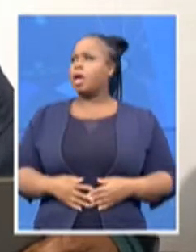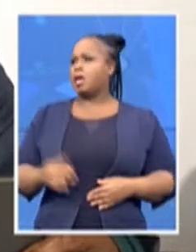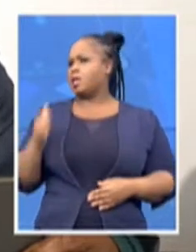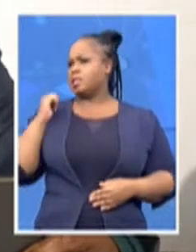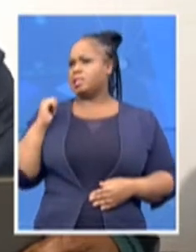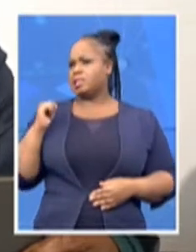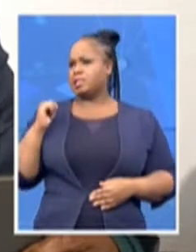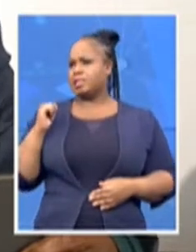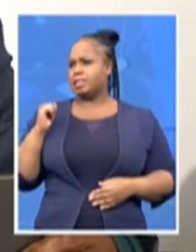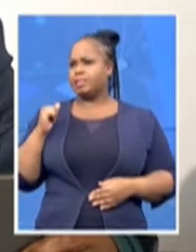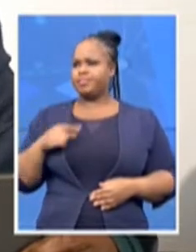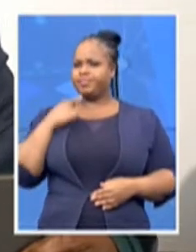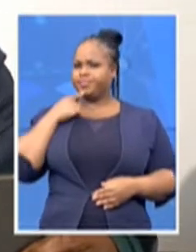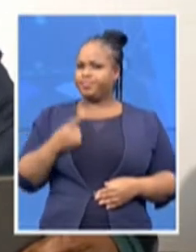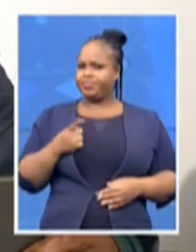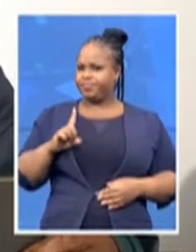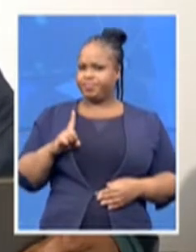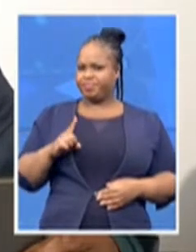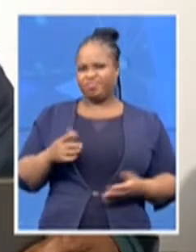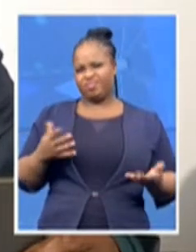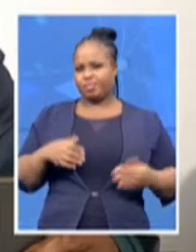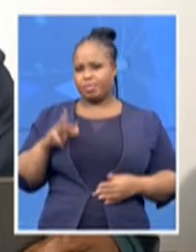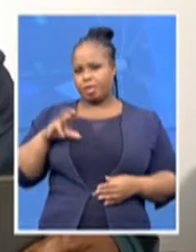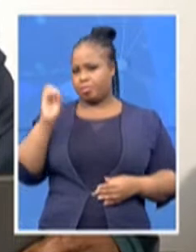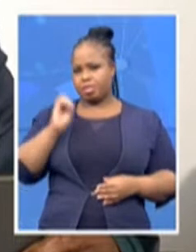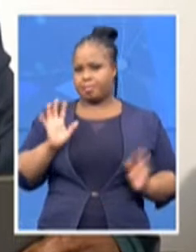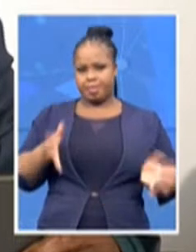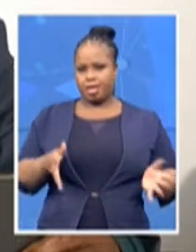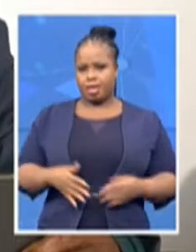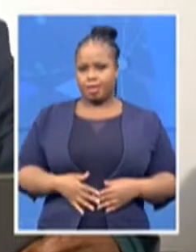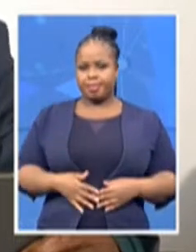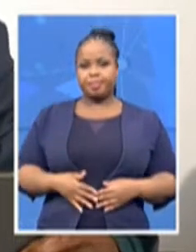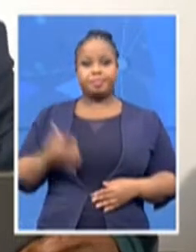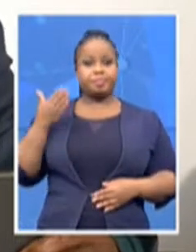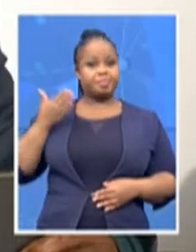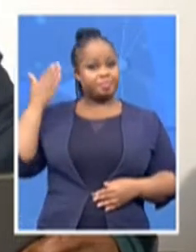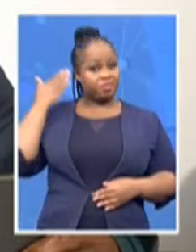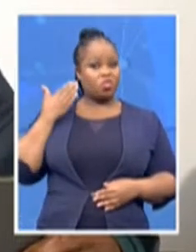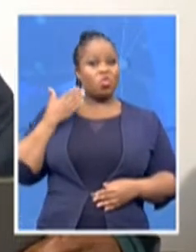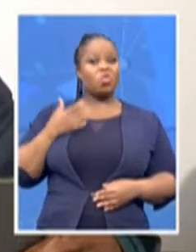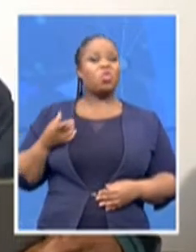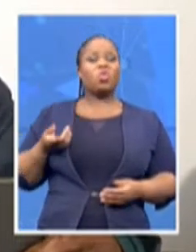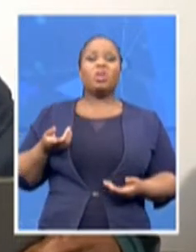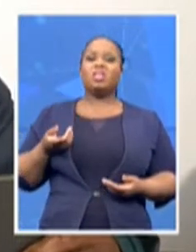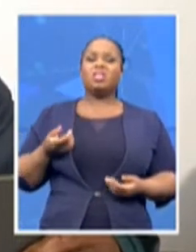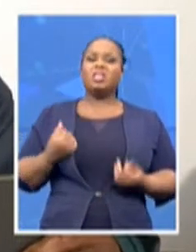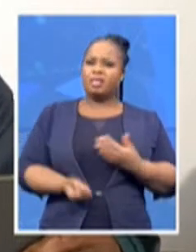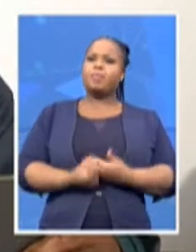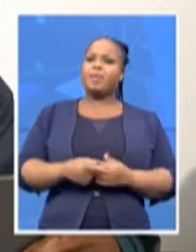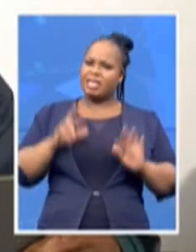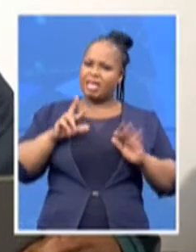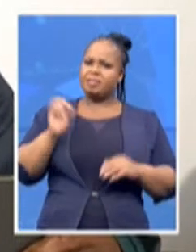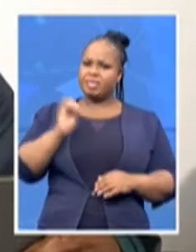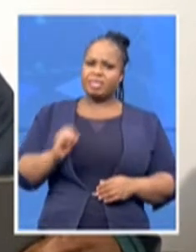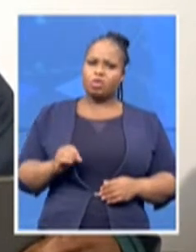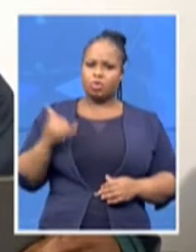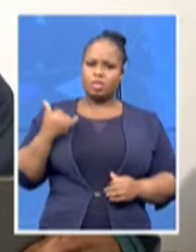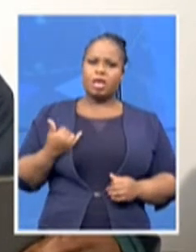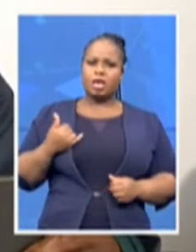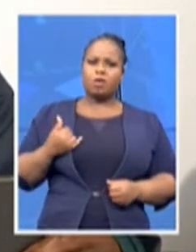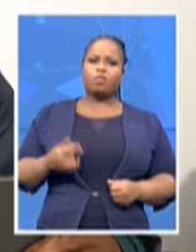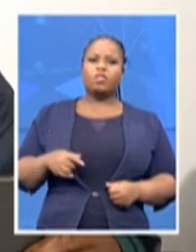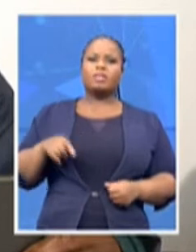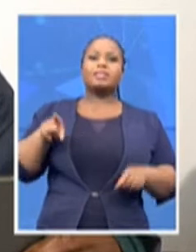just 9%. A few days ago, we even reached 8%. So we're getting closer to where the WHO says you are now